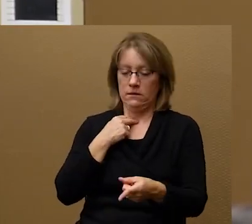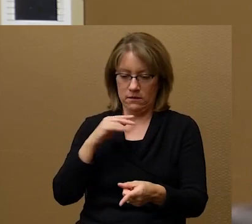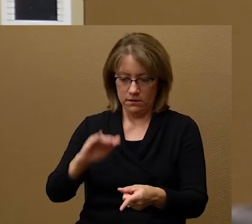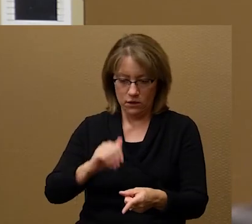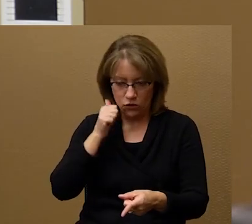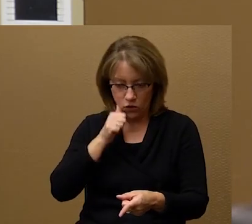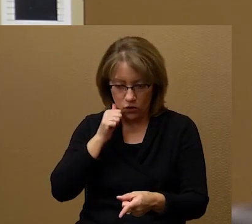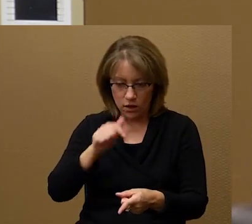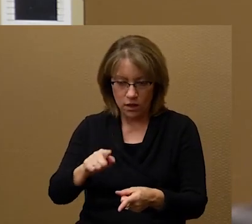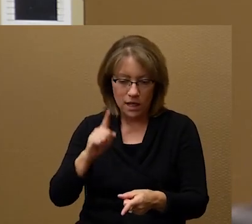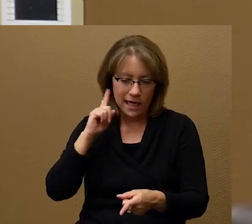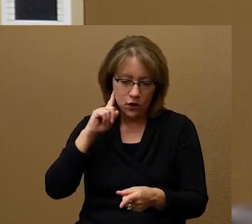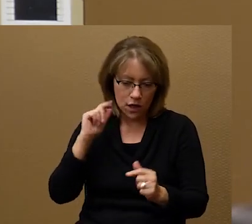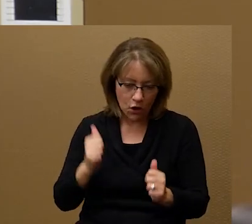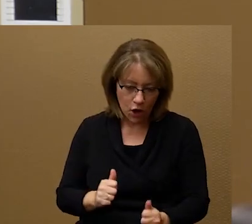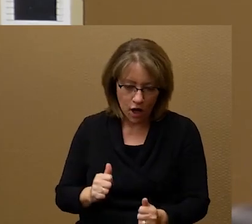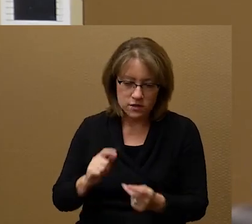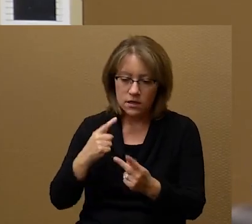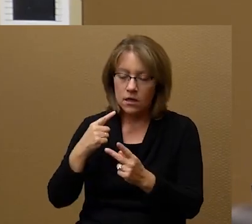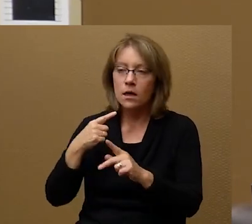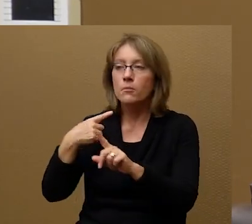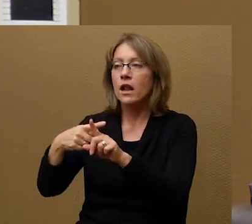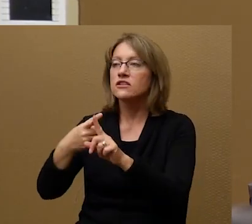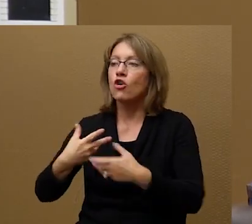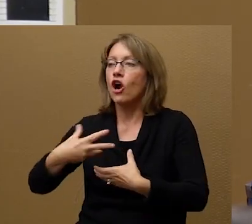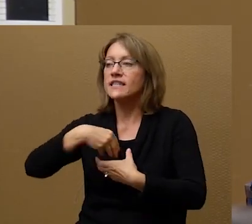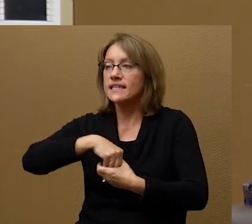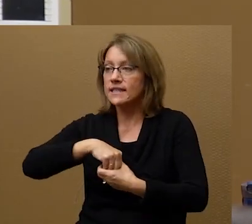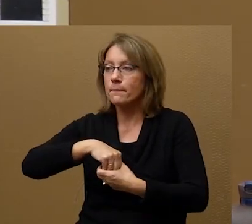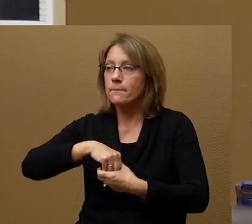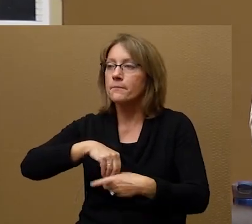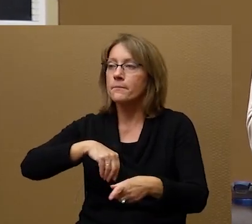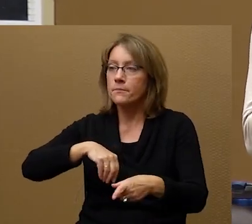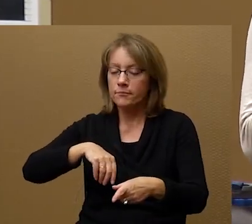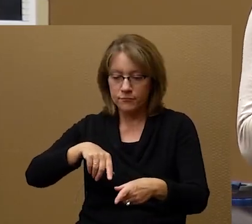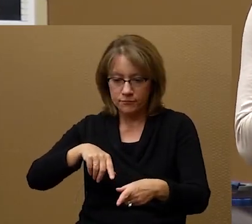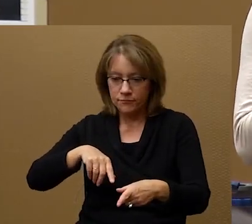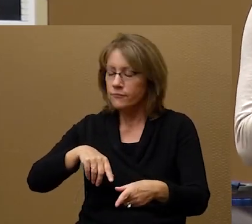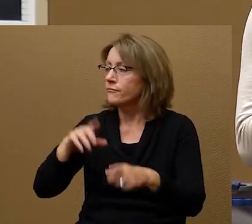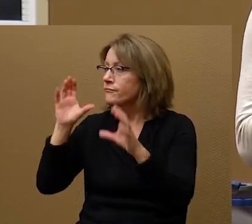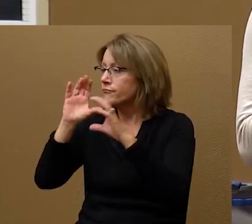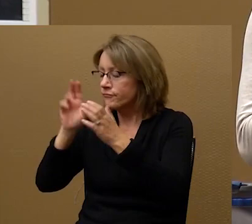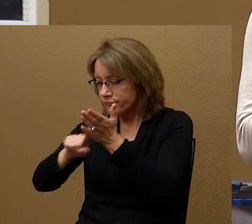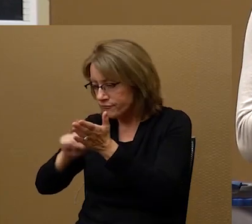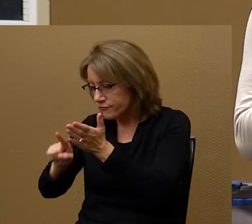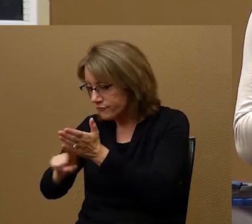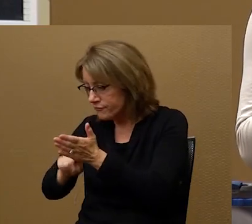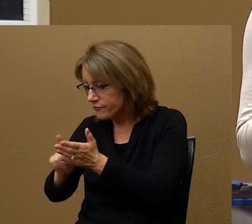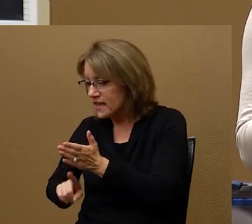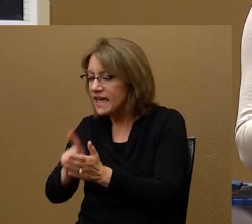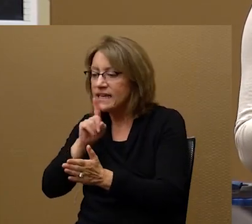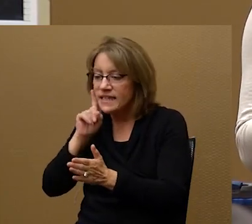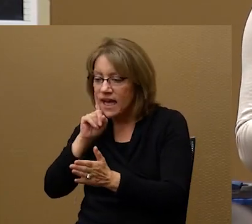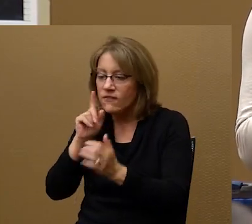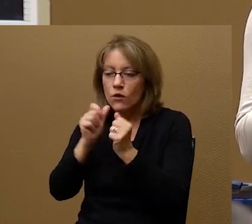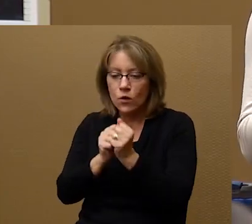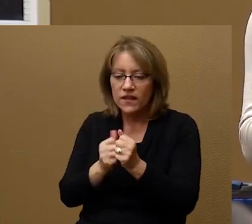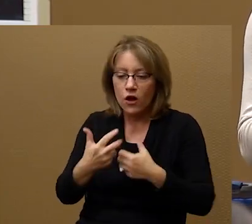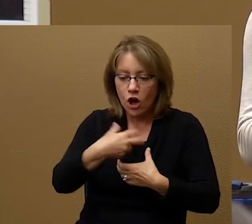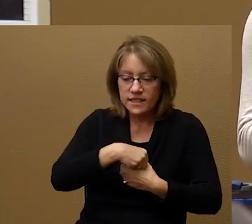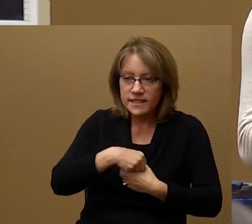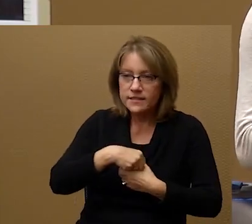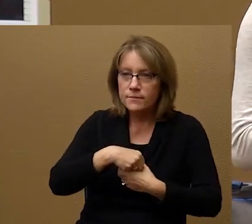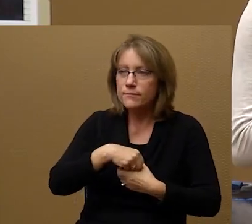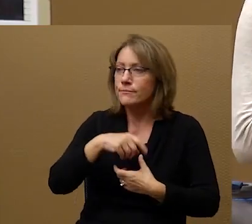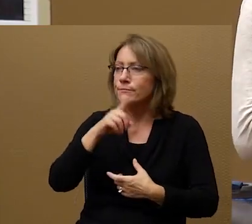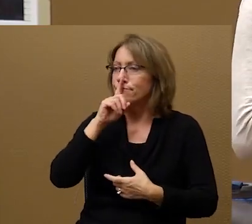was trying everything just to find research on deaf with autism, and it's non-existent. There's